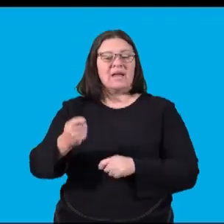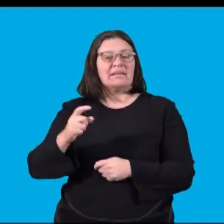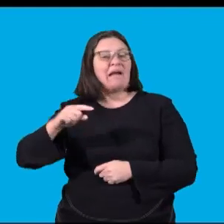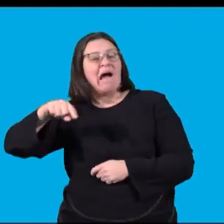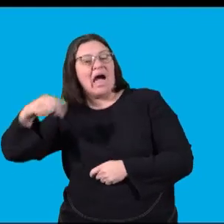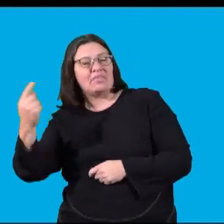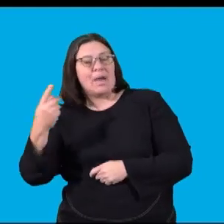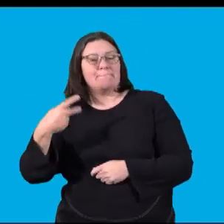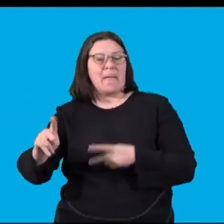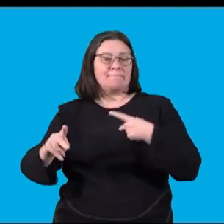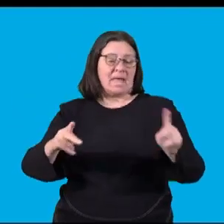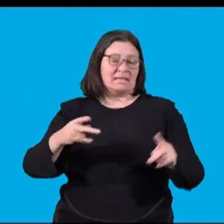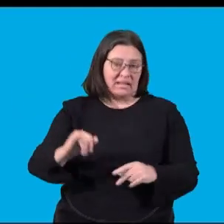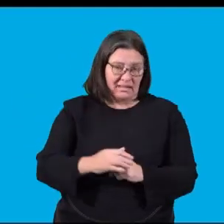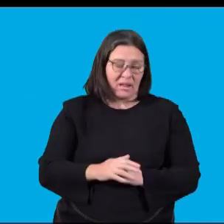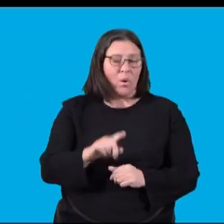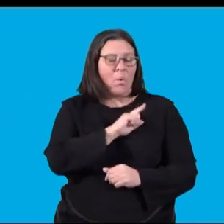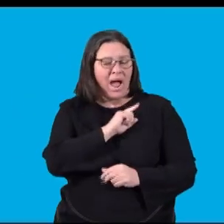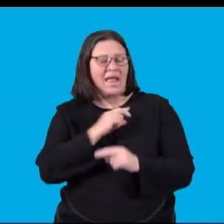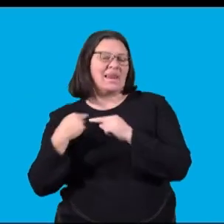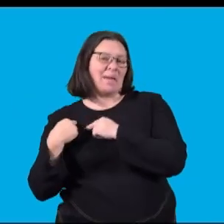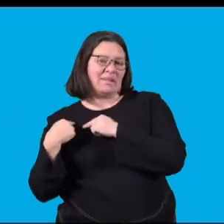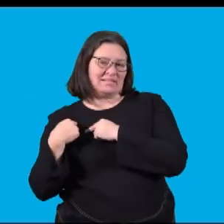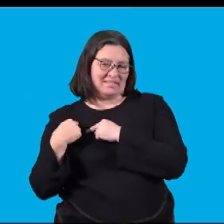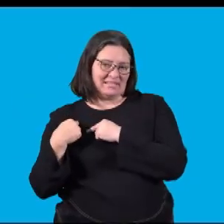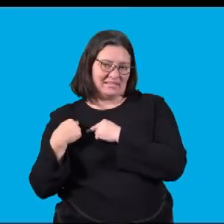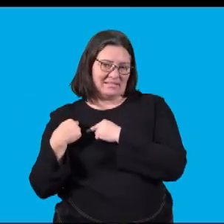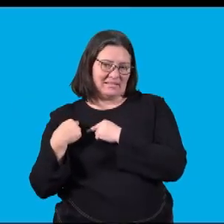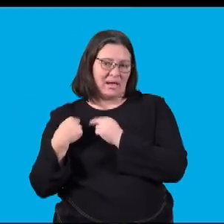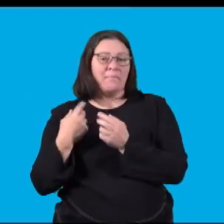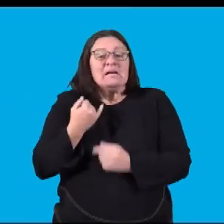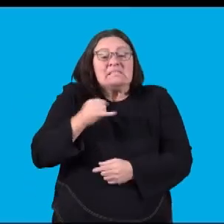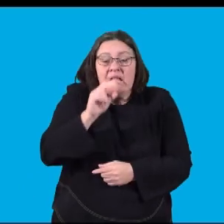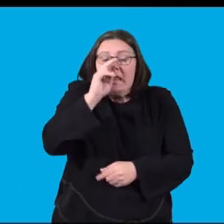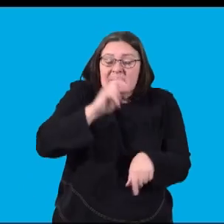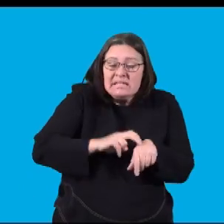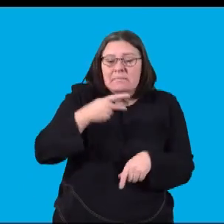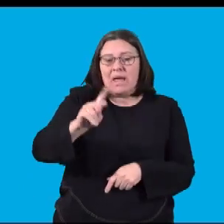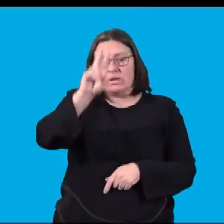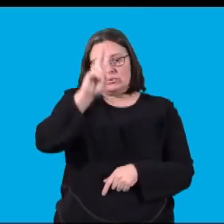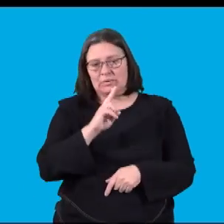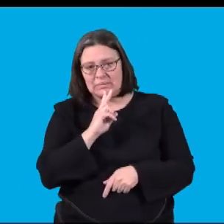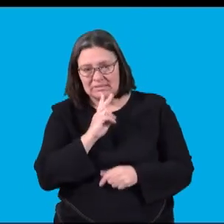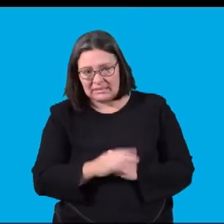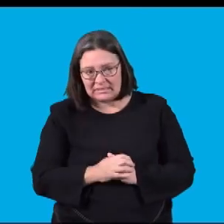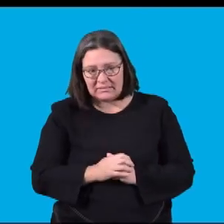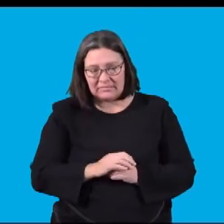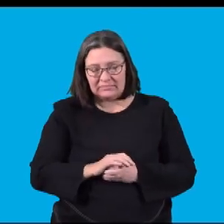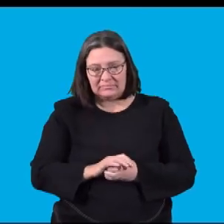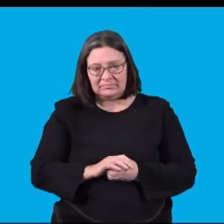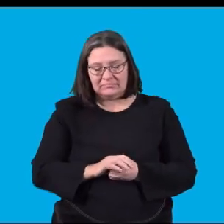other payables because it is a liability. I still have to pay for this. There it is, accrued